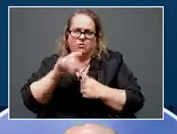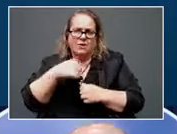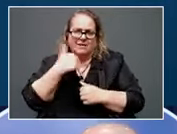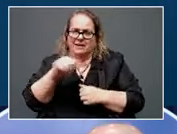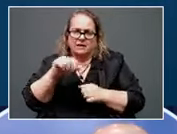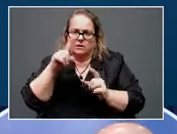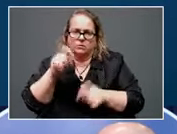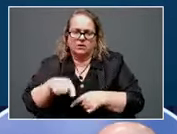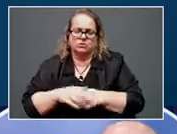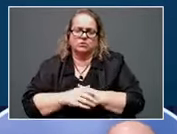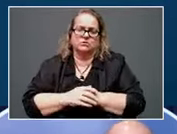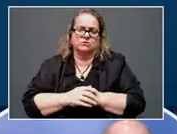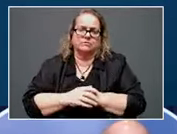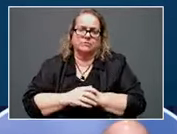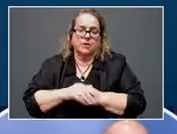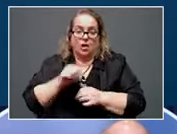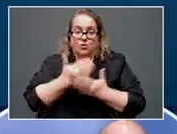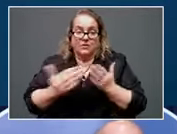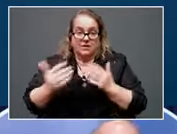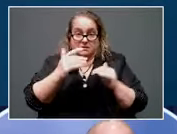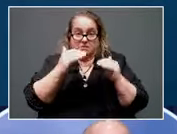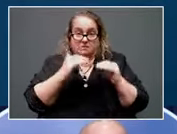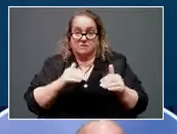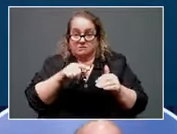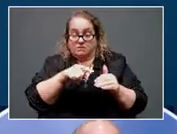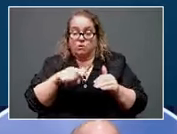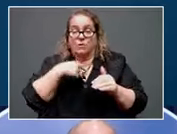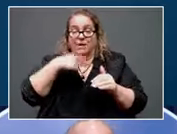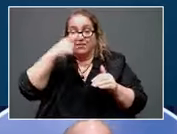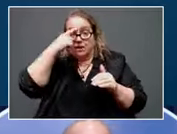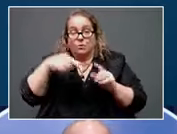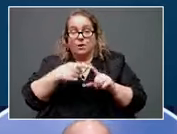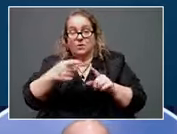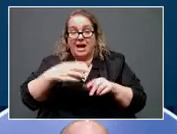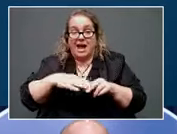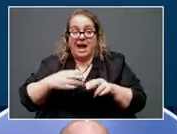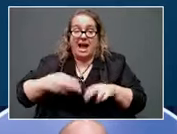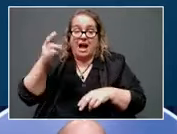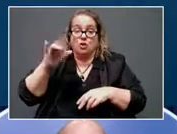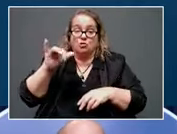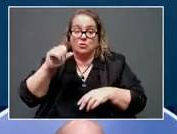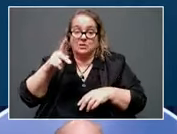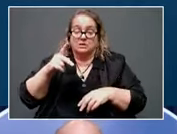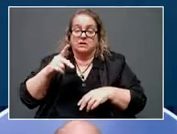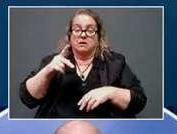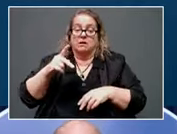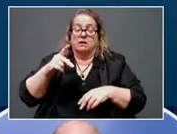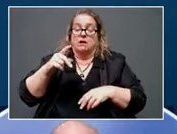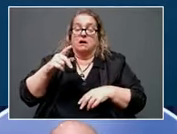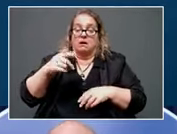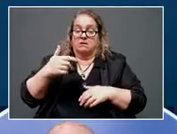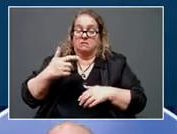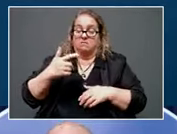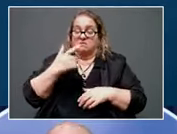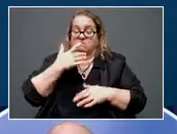The other things down here is we do think when we get into the high-risk category, physical distancing still has a role in this manner. If you were going to